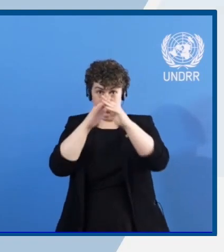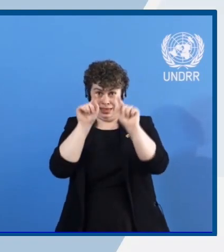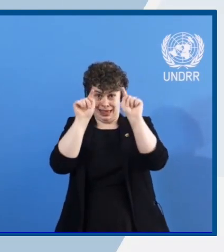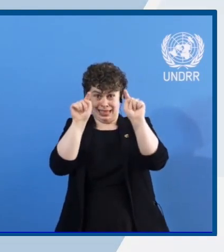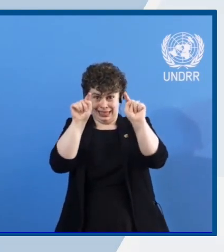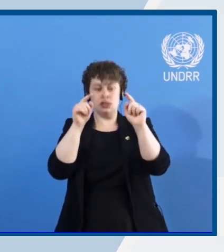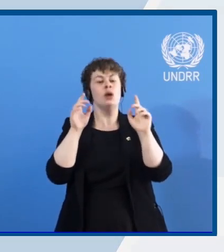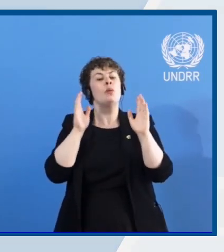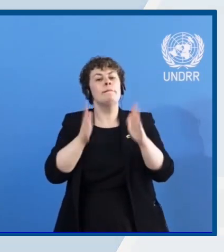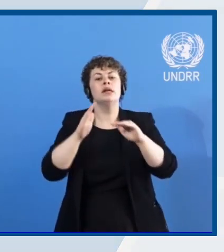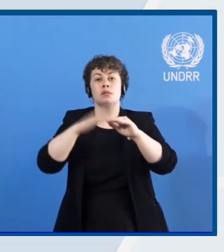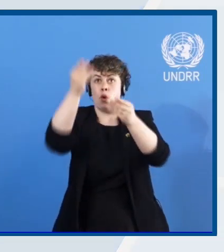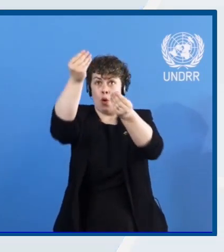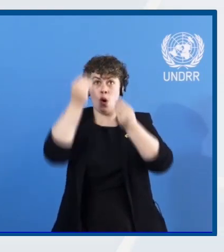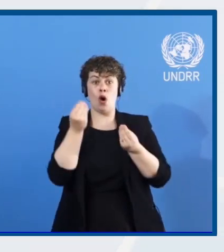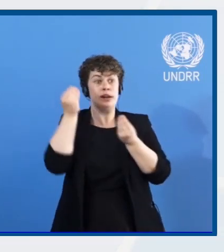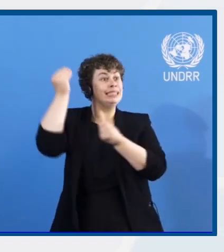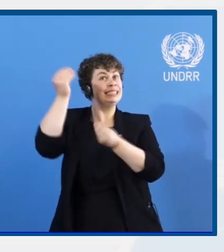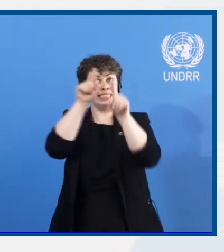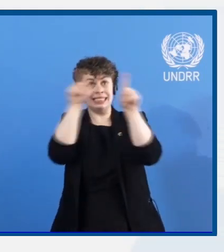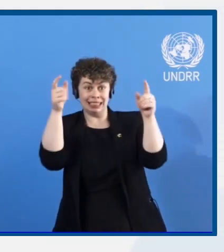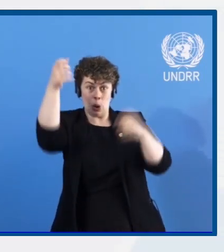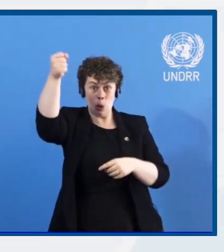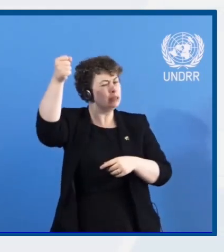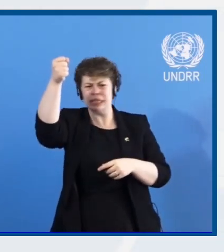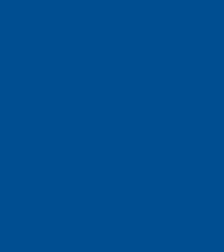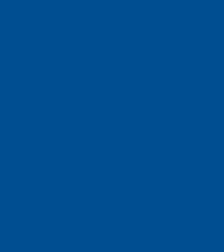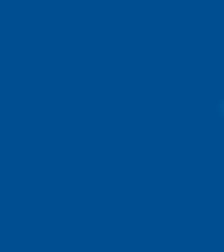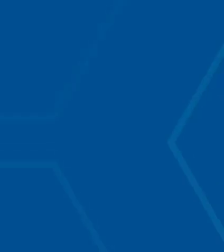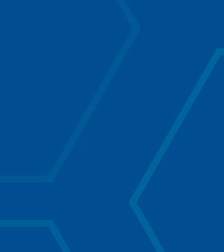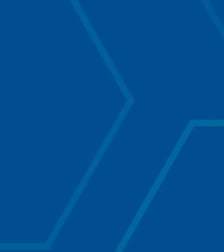to lobby about it so that indeed, we